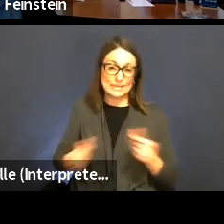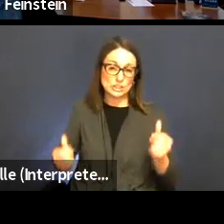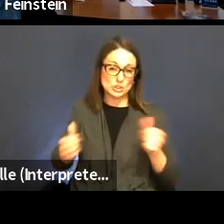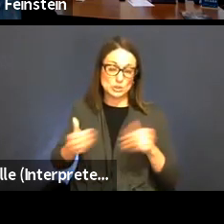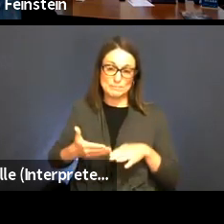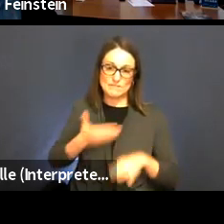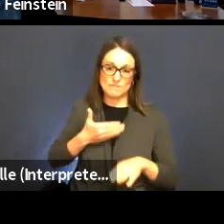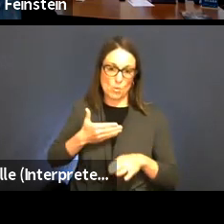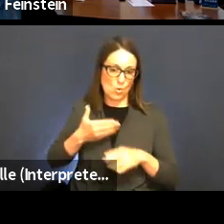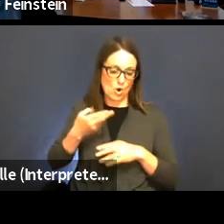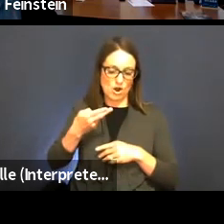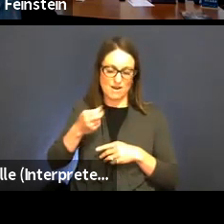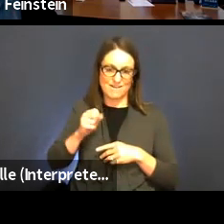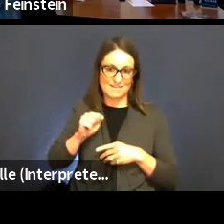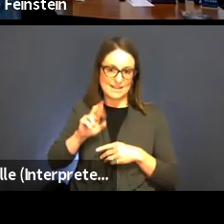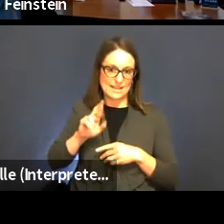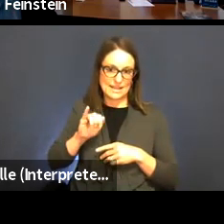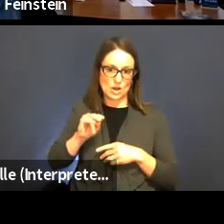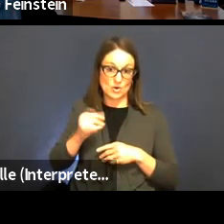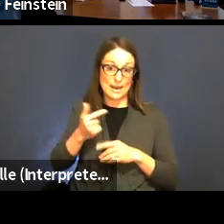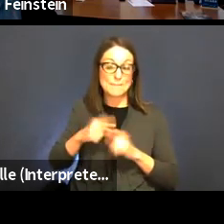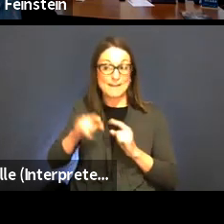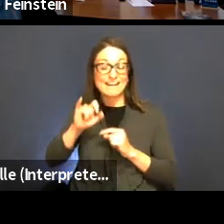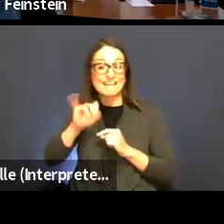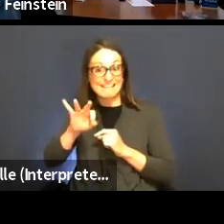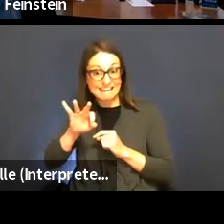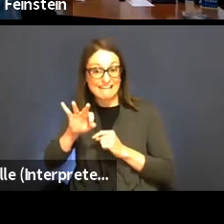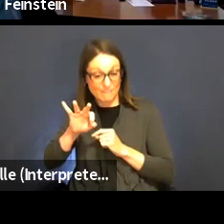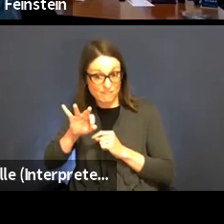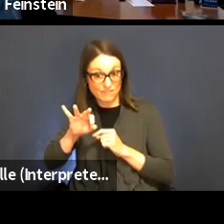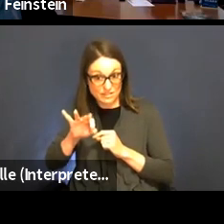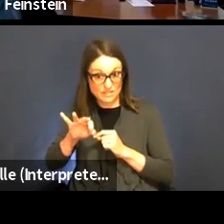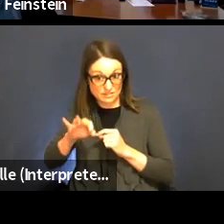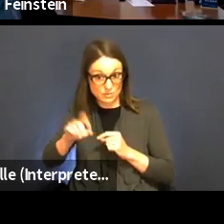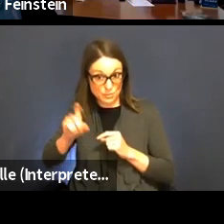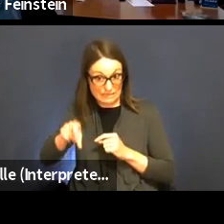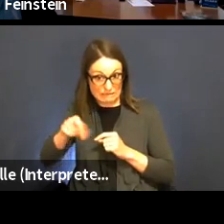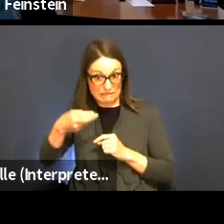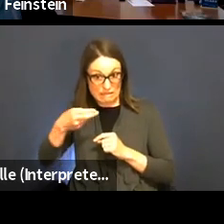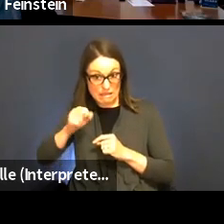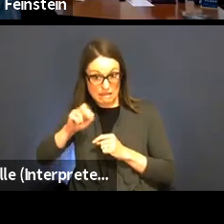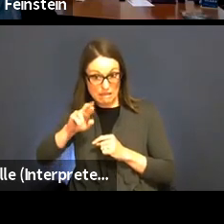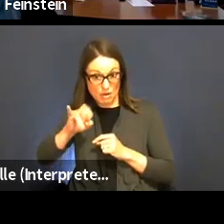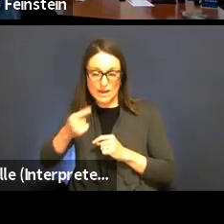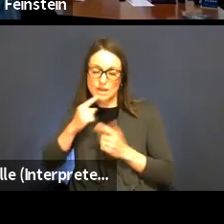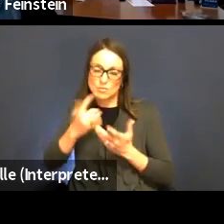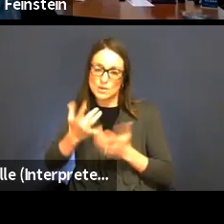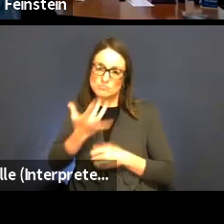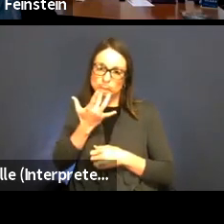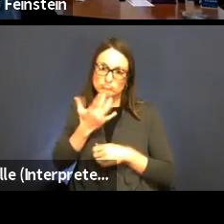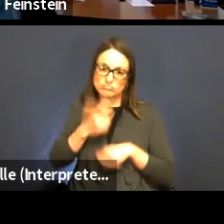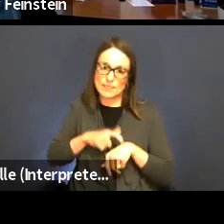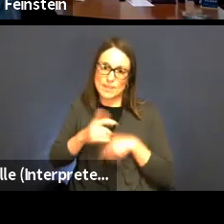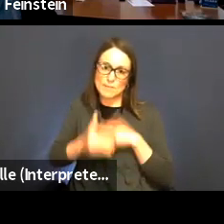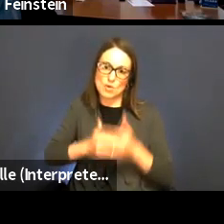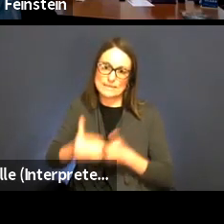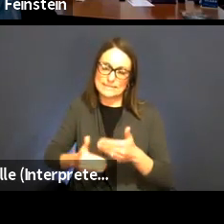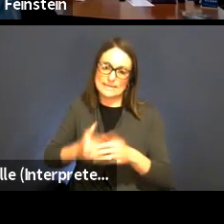gets to hearing, but if it does get to hearing, obviously we want to make the process as timely and as quick as we